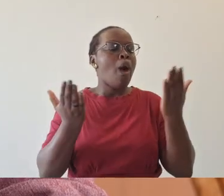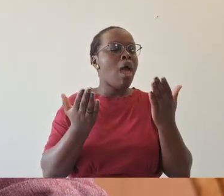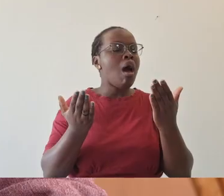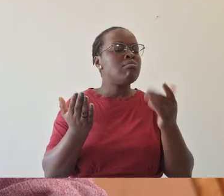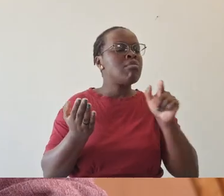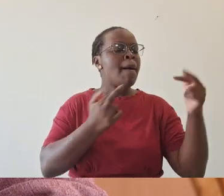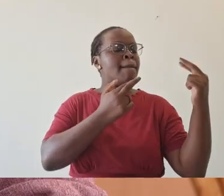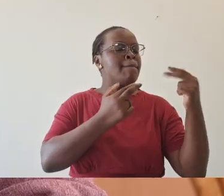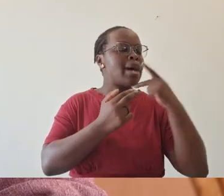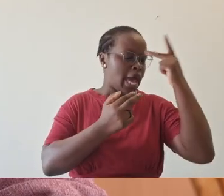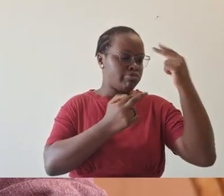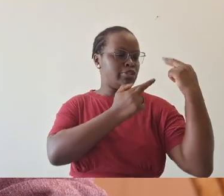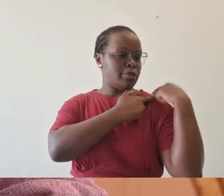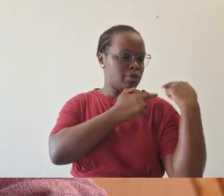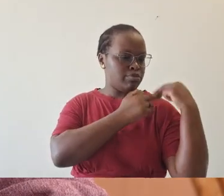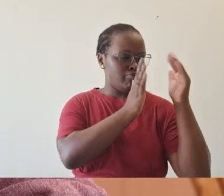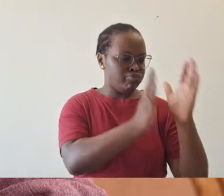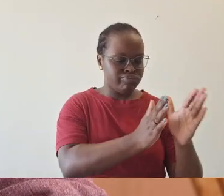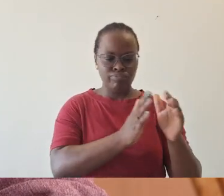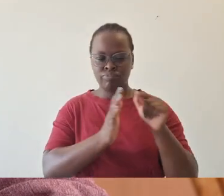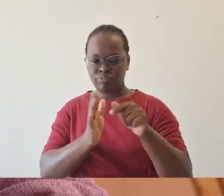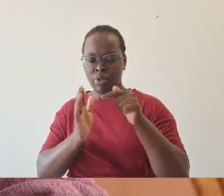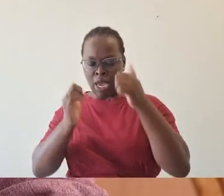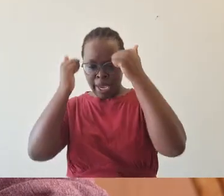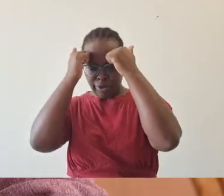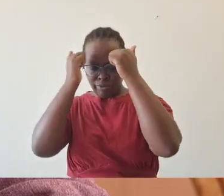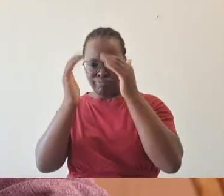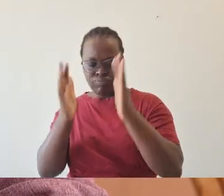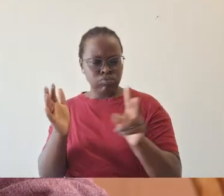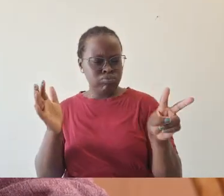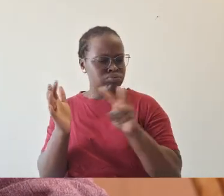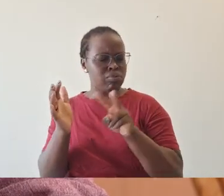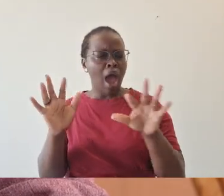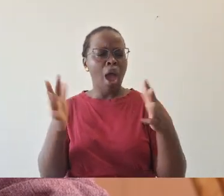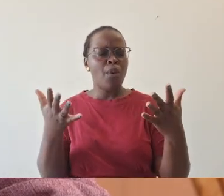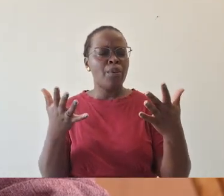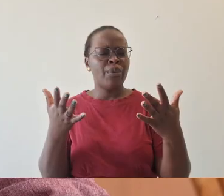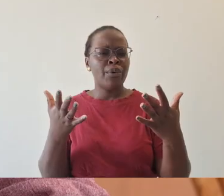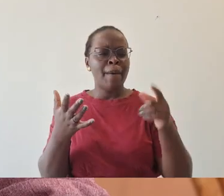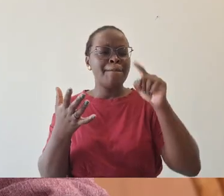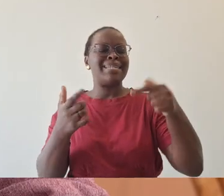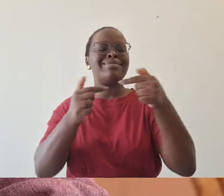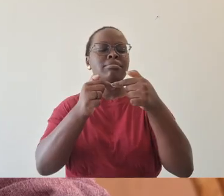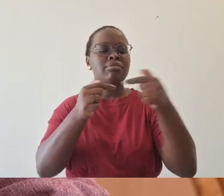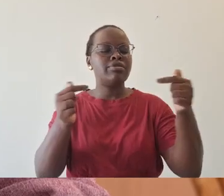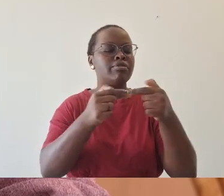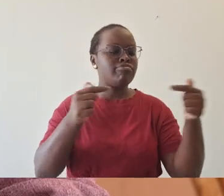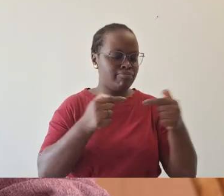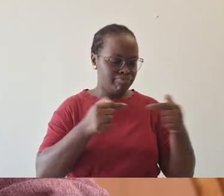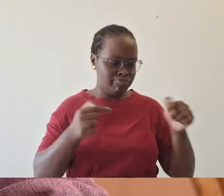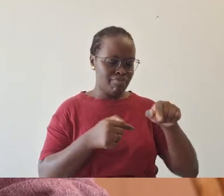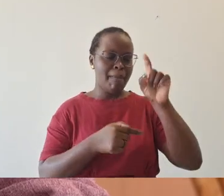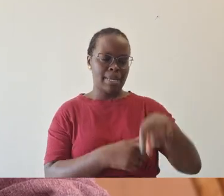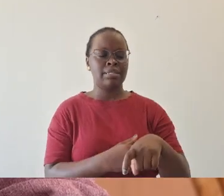your roles, your responsibilities, and your duties. I think those three need to be differentiated for the parent, but also a